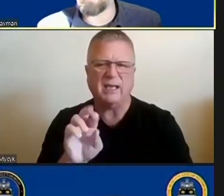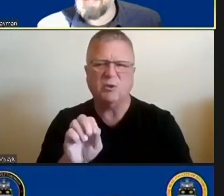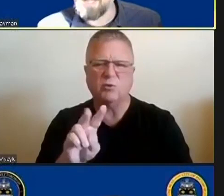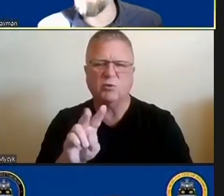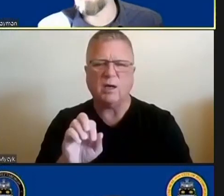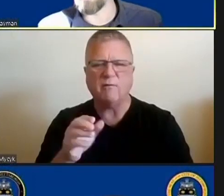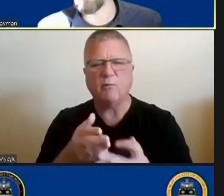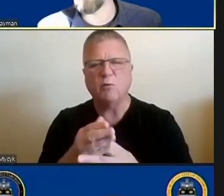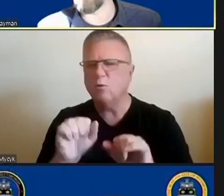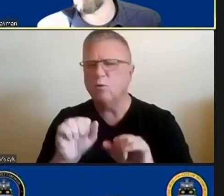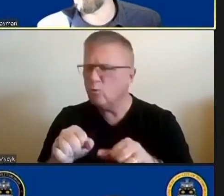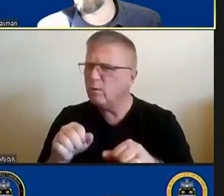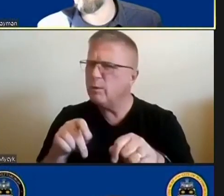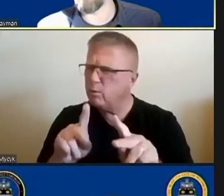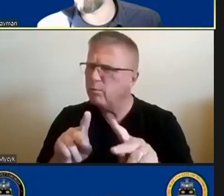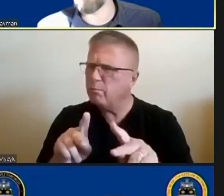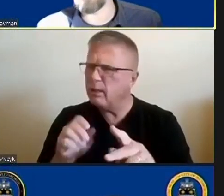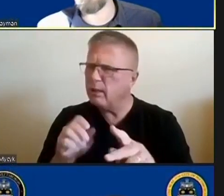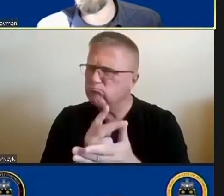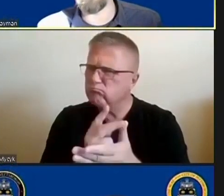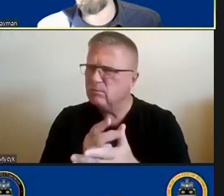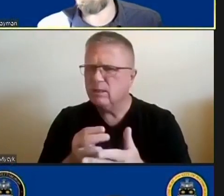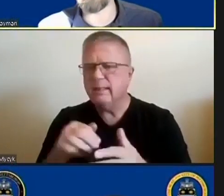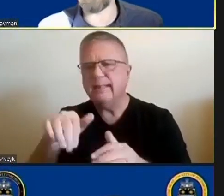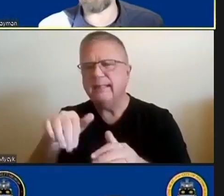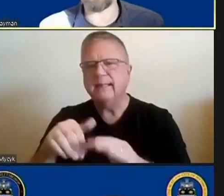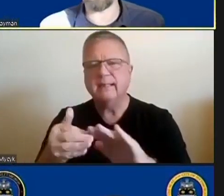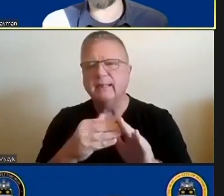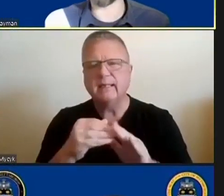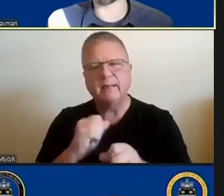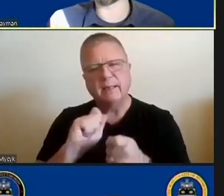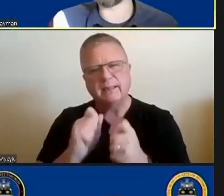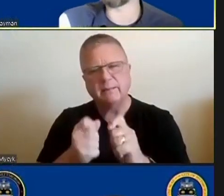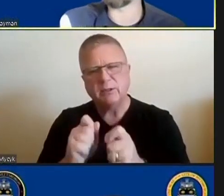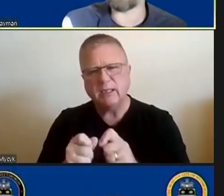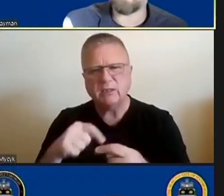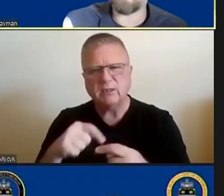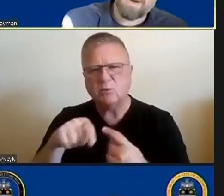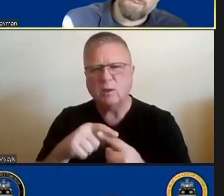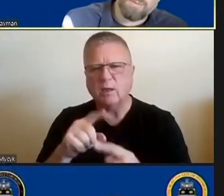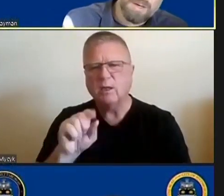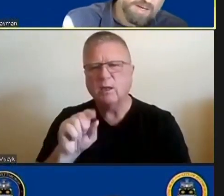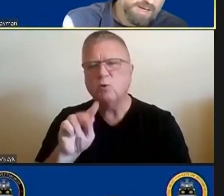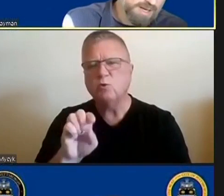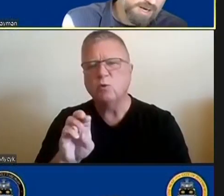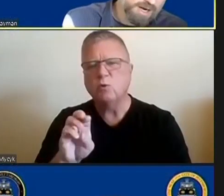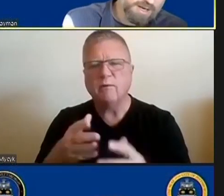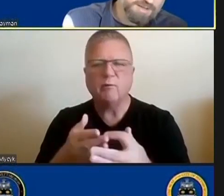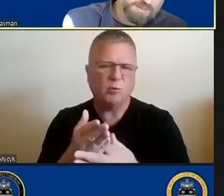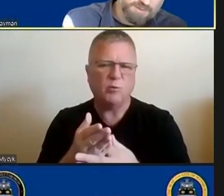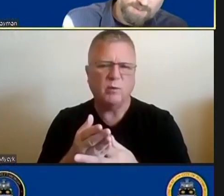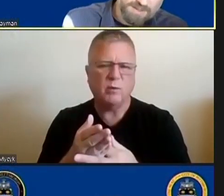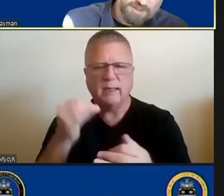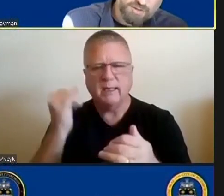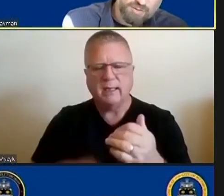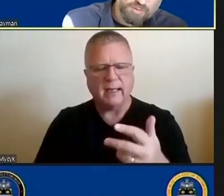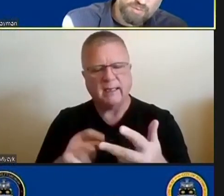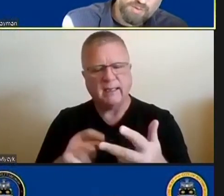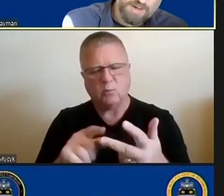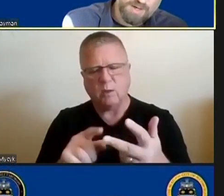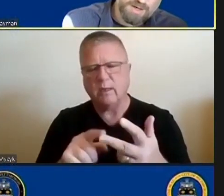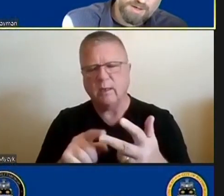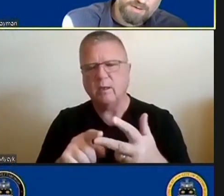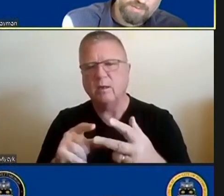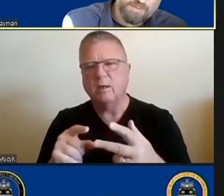in the city, and make some changes around drive-throughs. And then the final one is in response